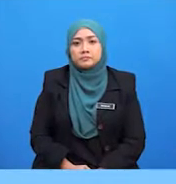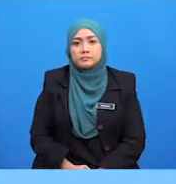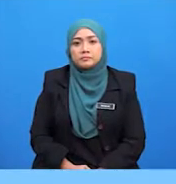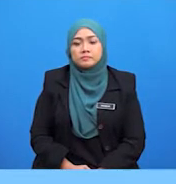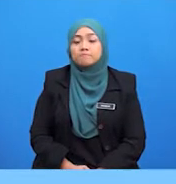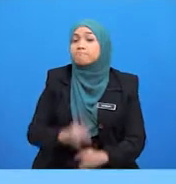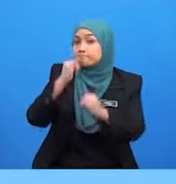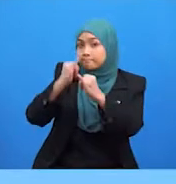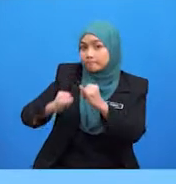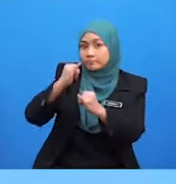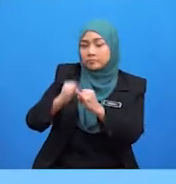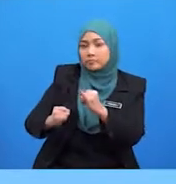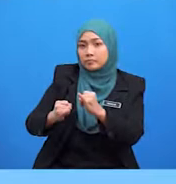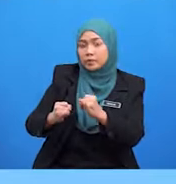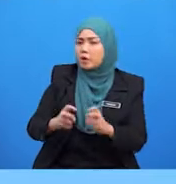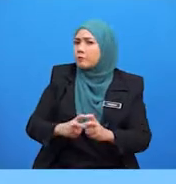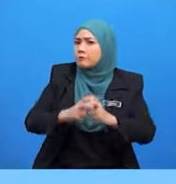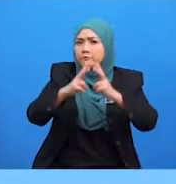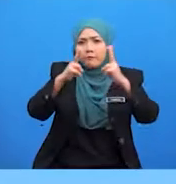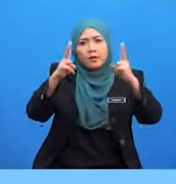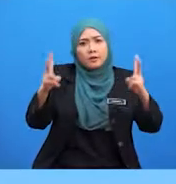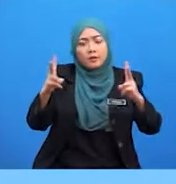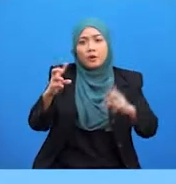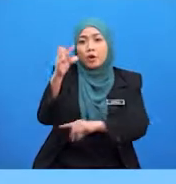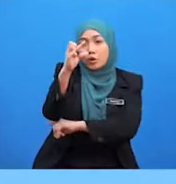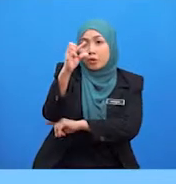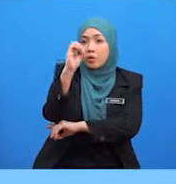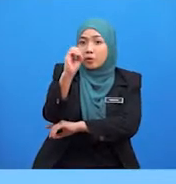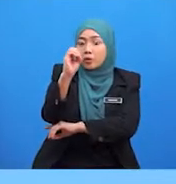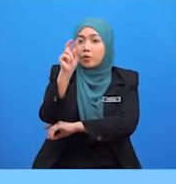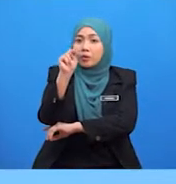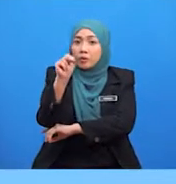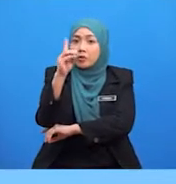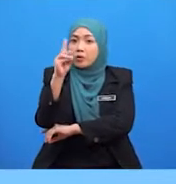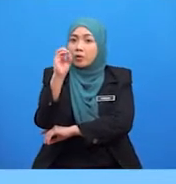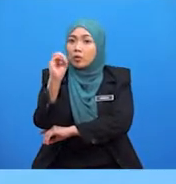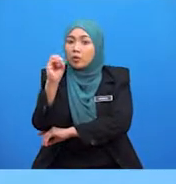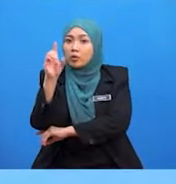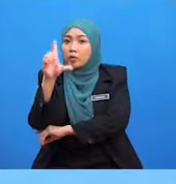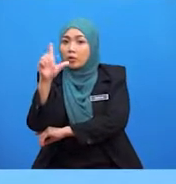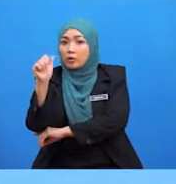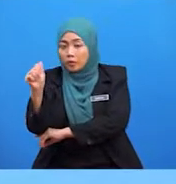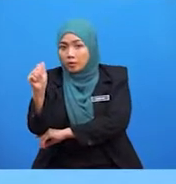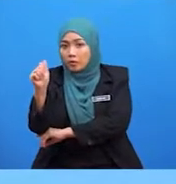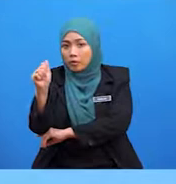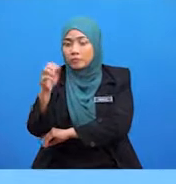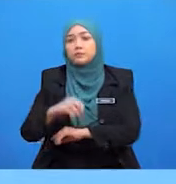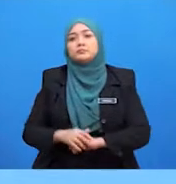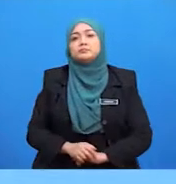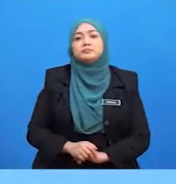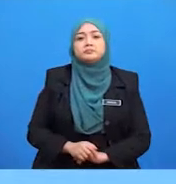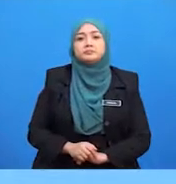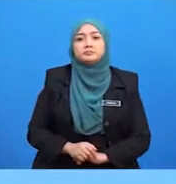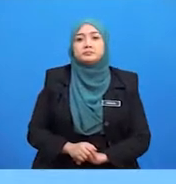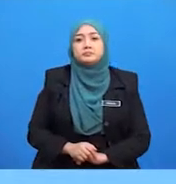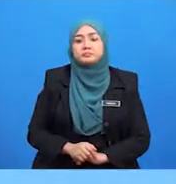And lastly is the very famous gondola. It is a very famous transportation in Venice, Italy. And tourists